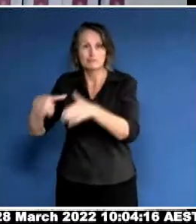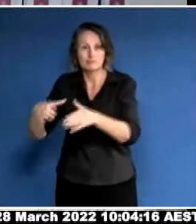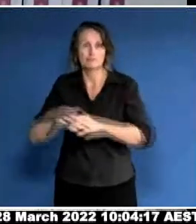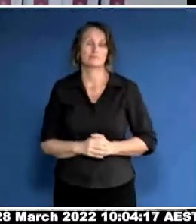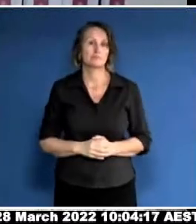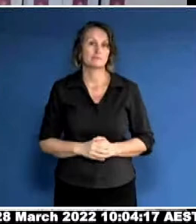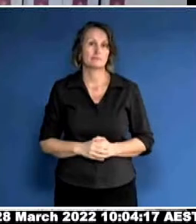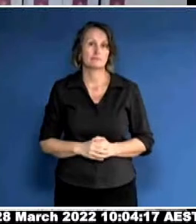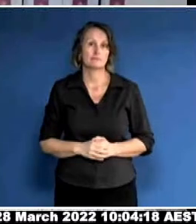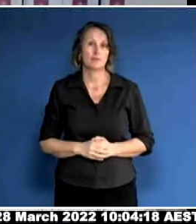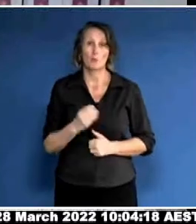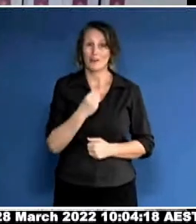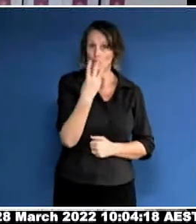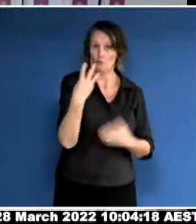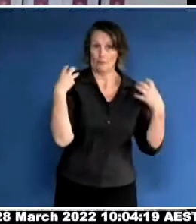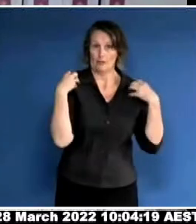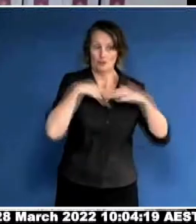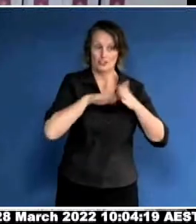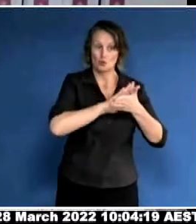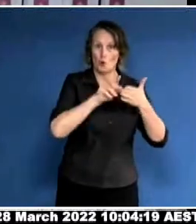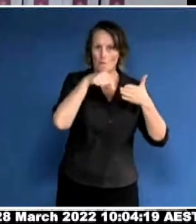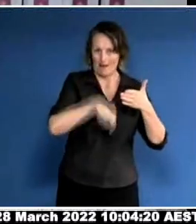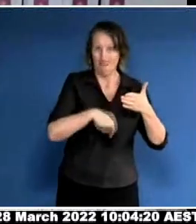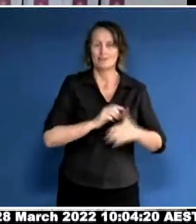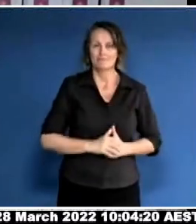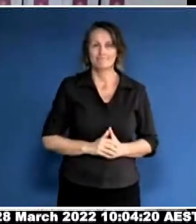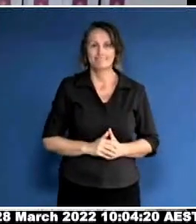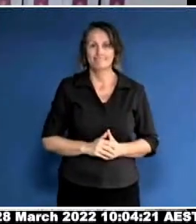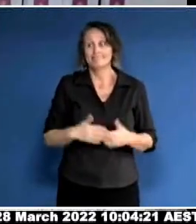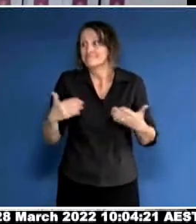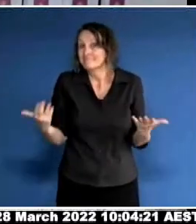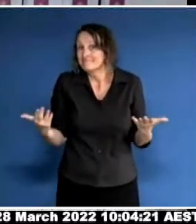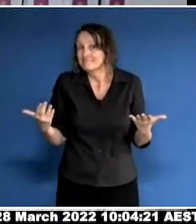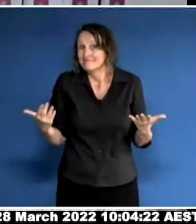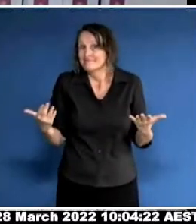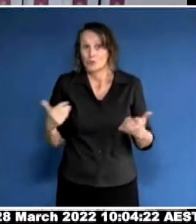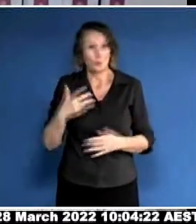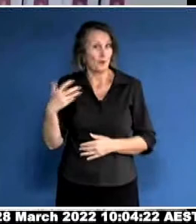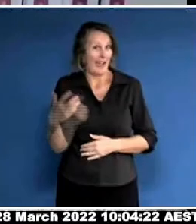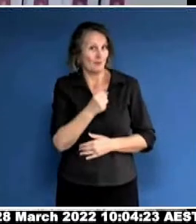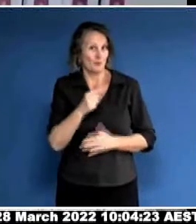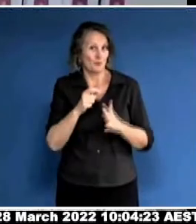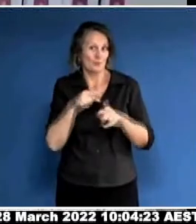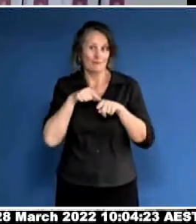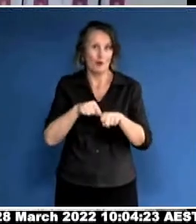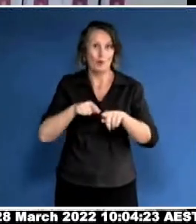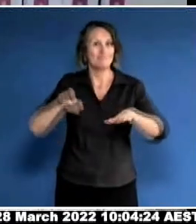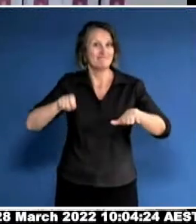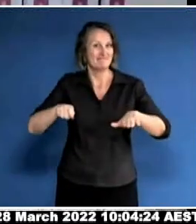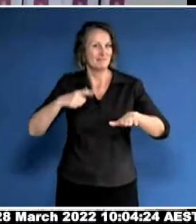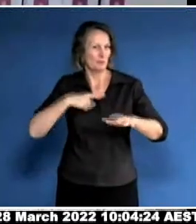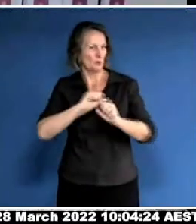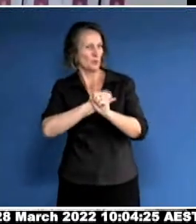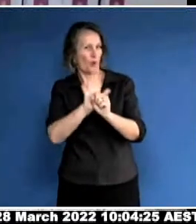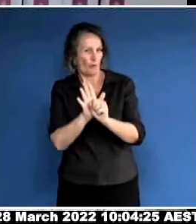in Hobart. Fortunately, this is the way the hearing will be conducted, but implementation of the plans for